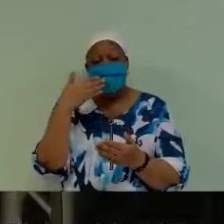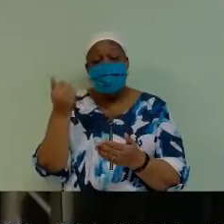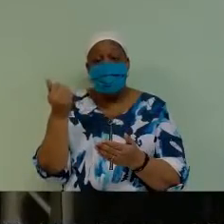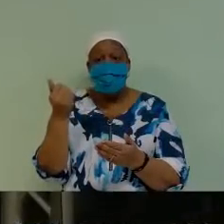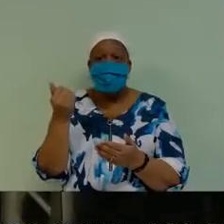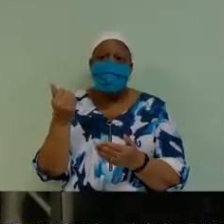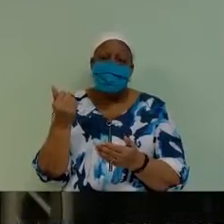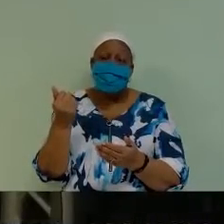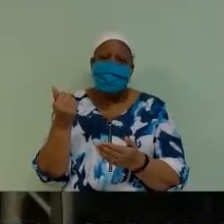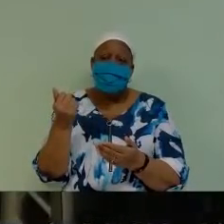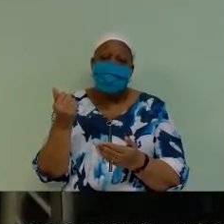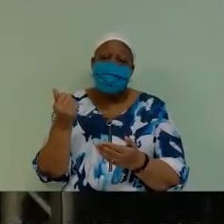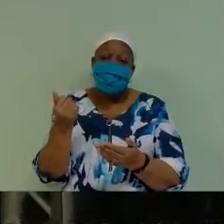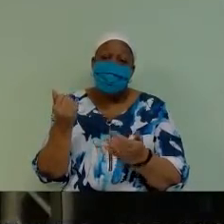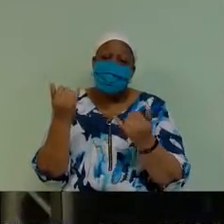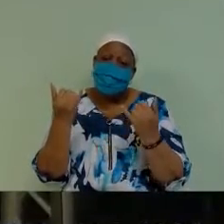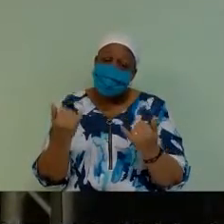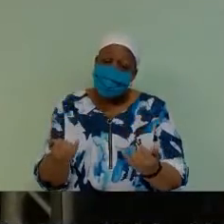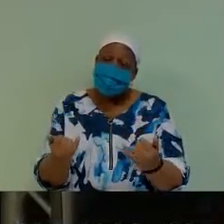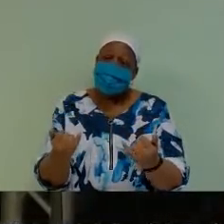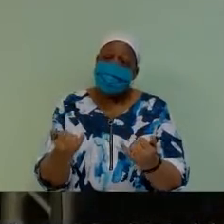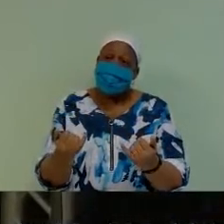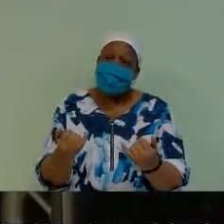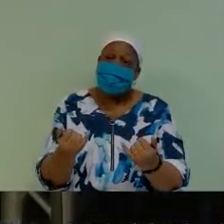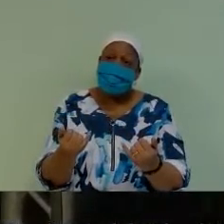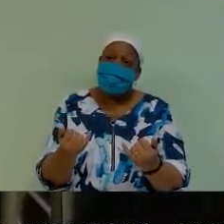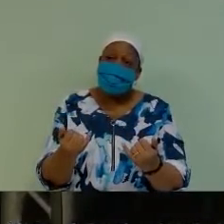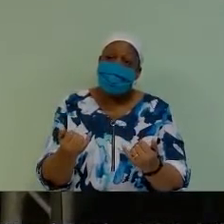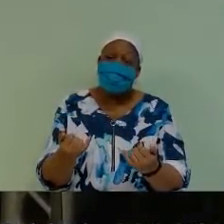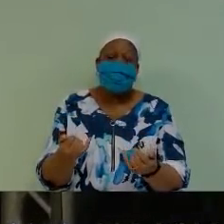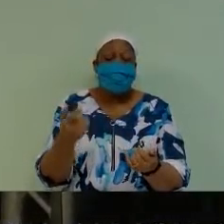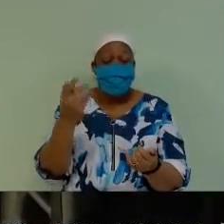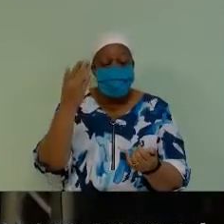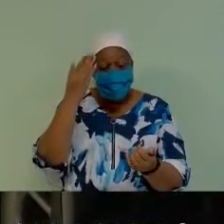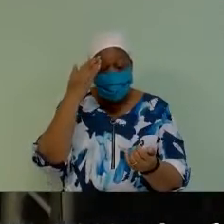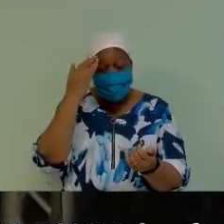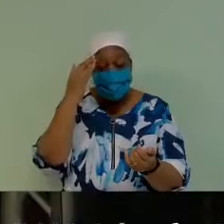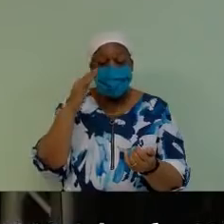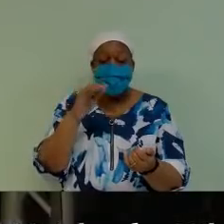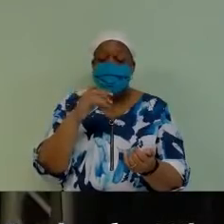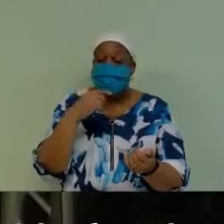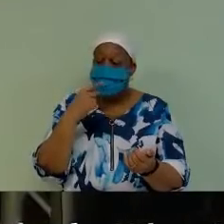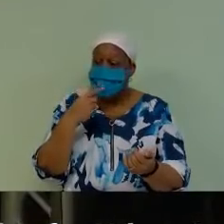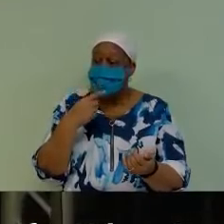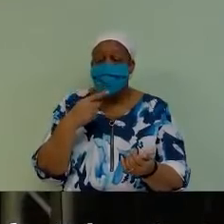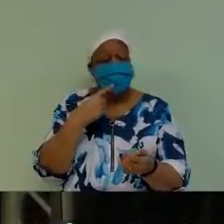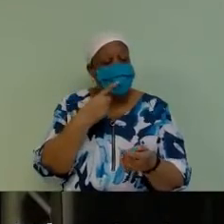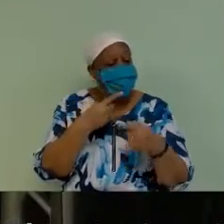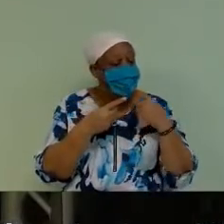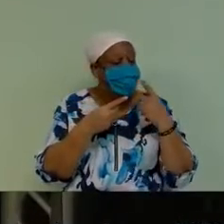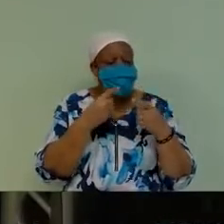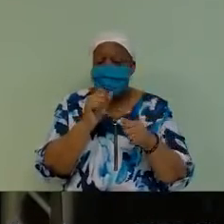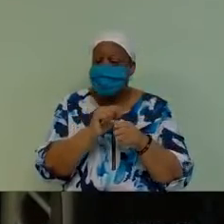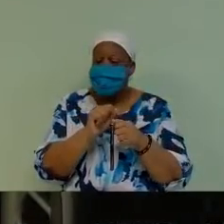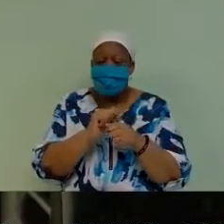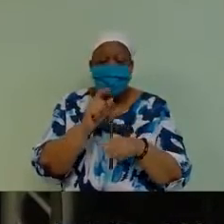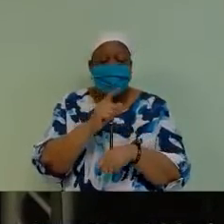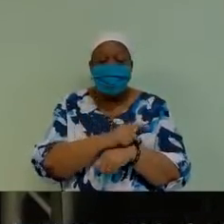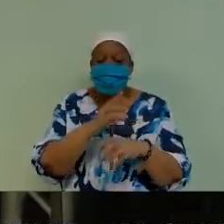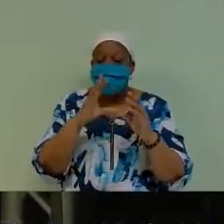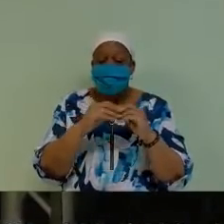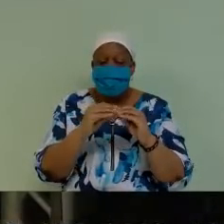recovered. Now, we also had a consistent messaging where at our daily briefings,